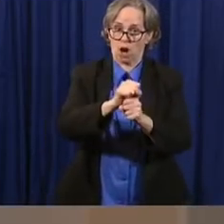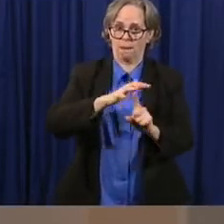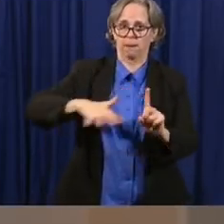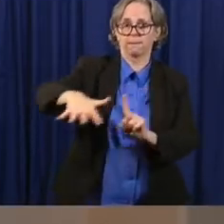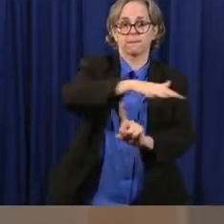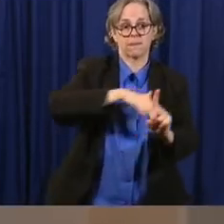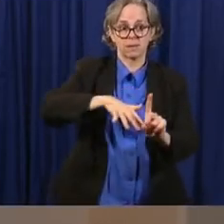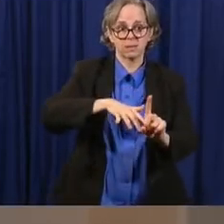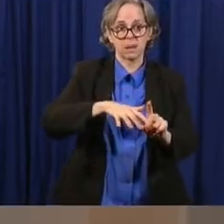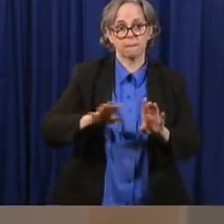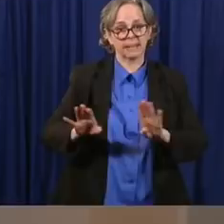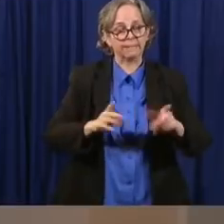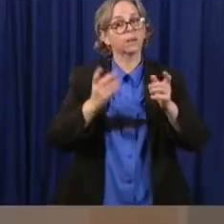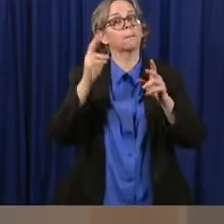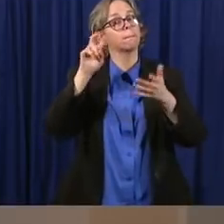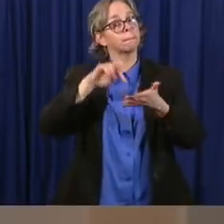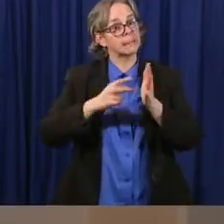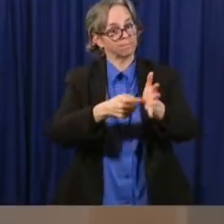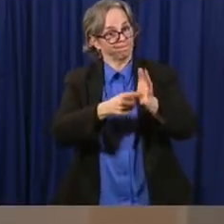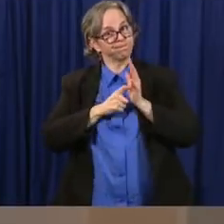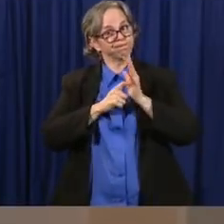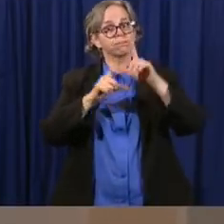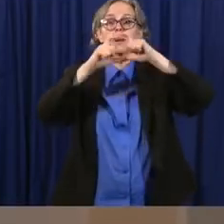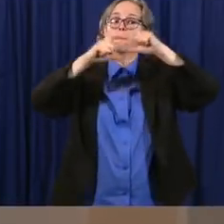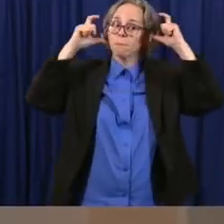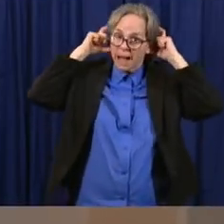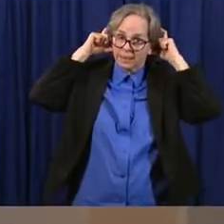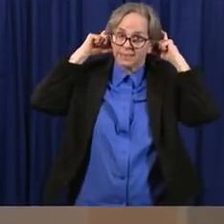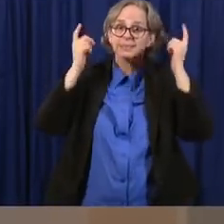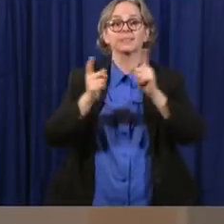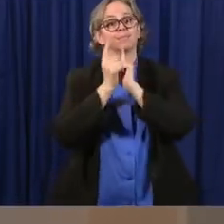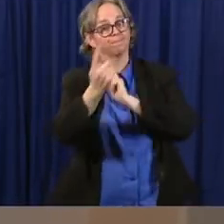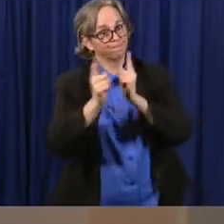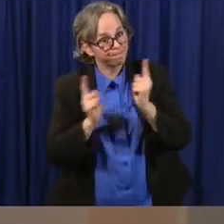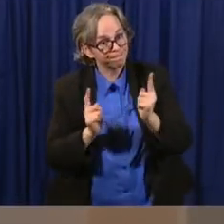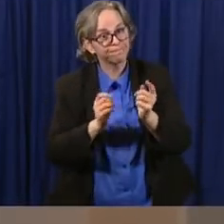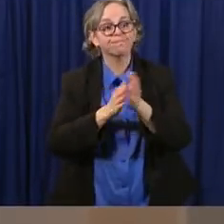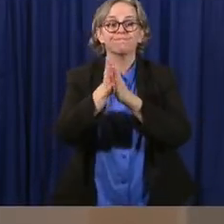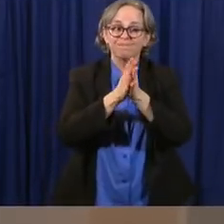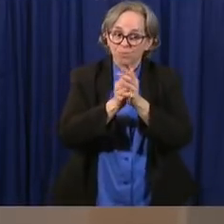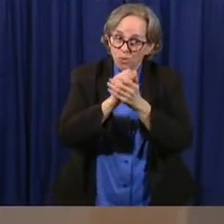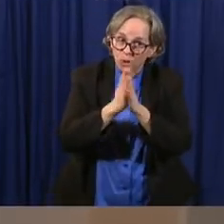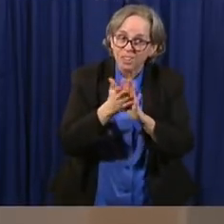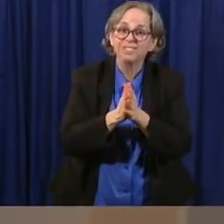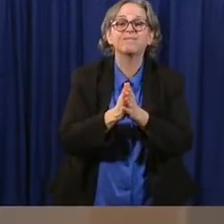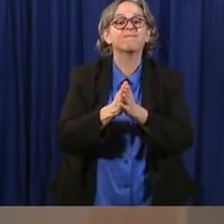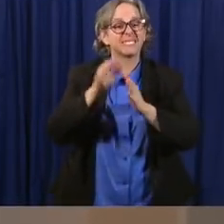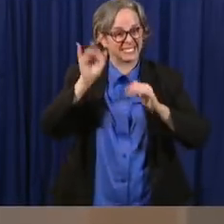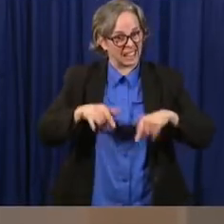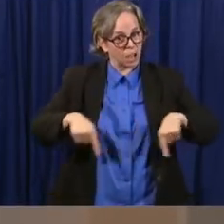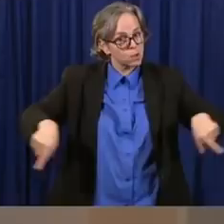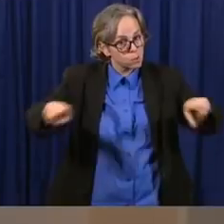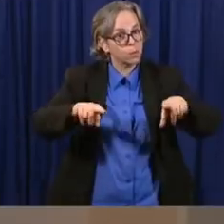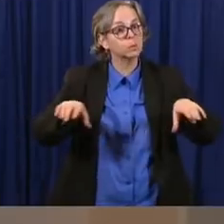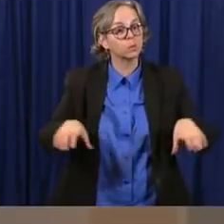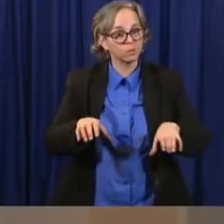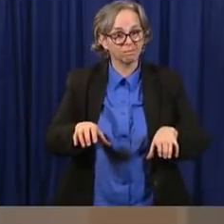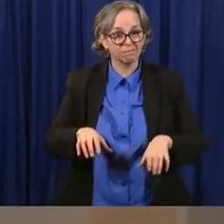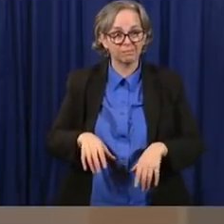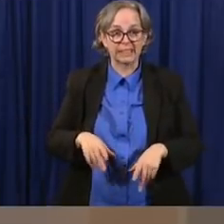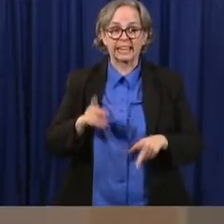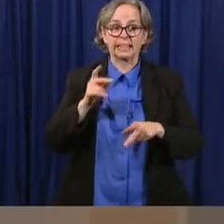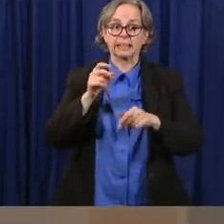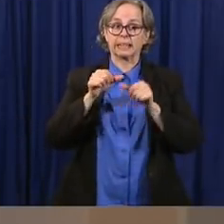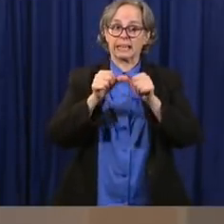and everybody in that food supply chain that are doing what they need to keep us well fed and